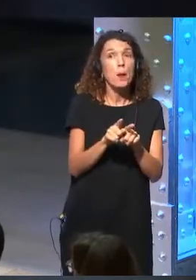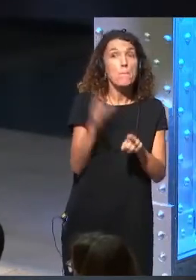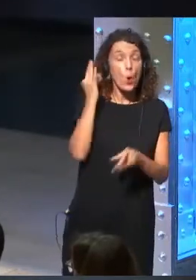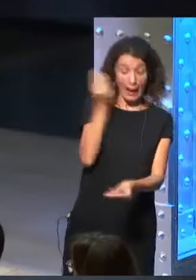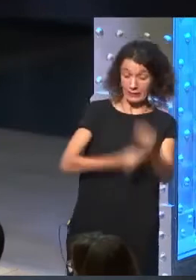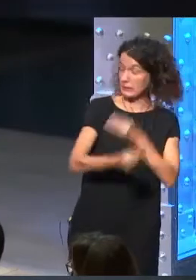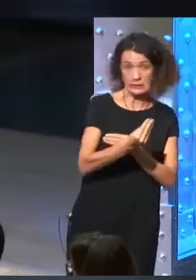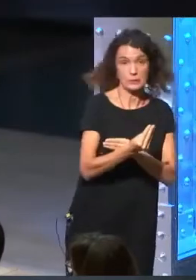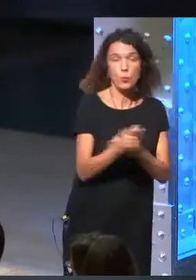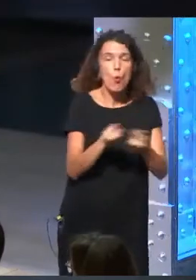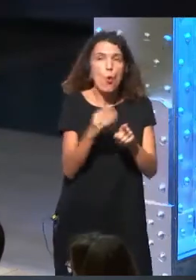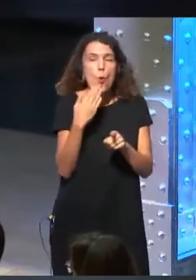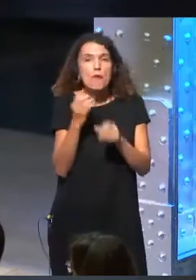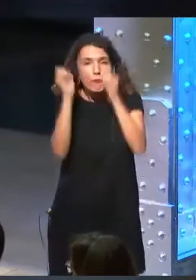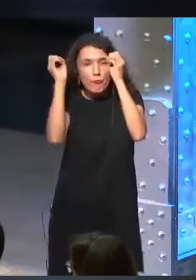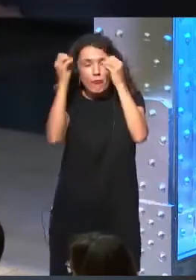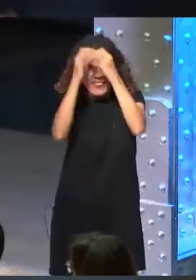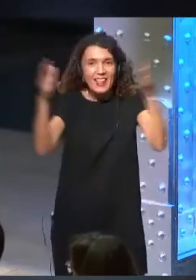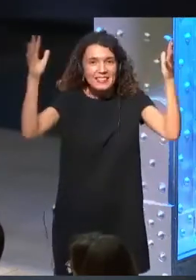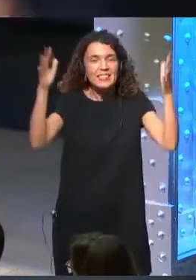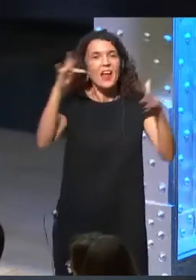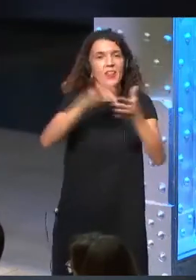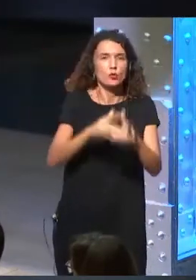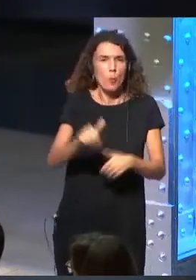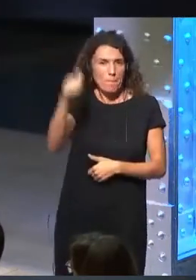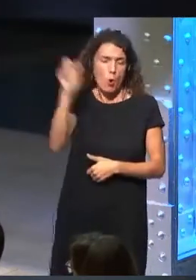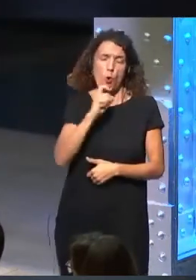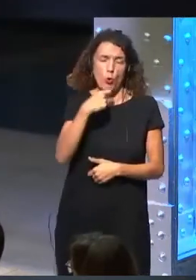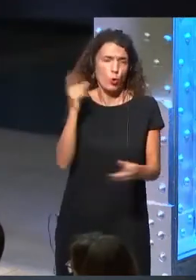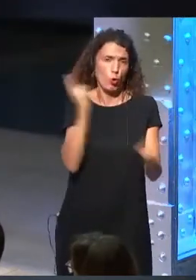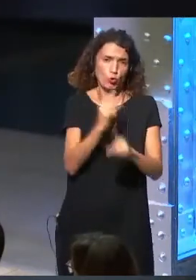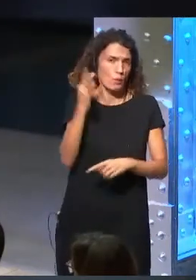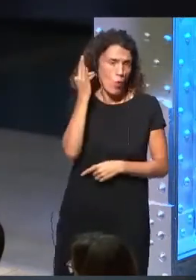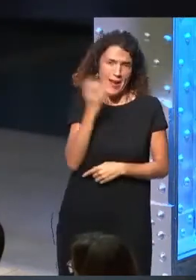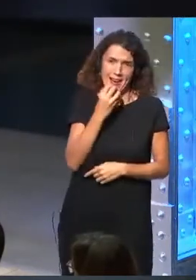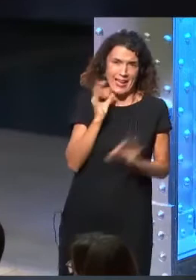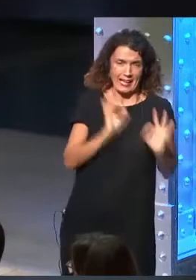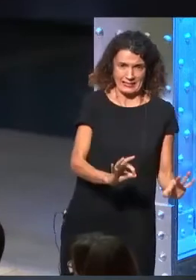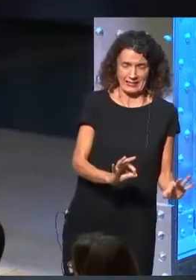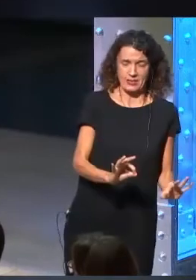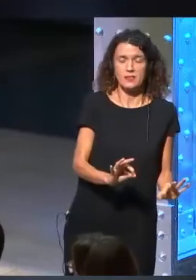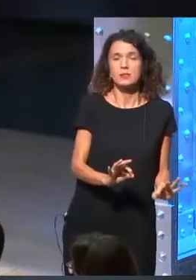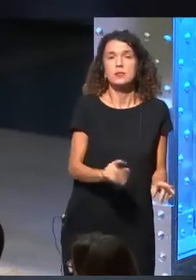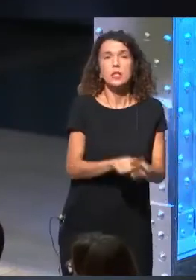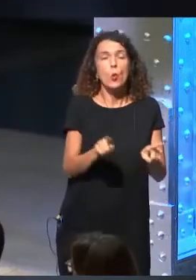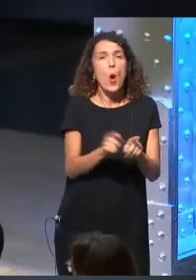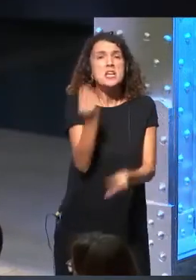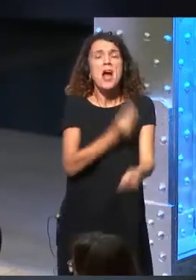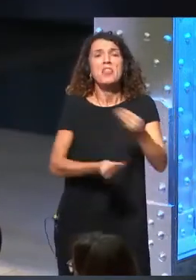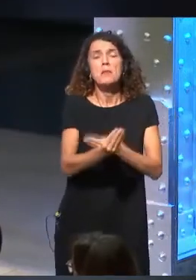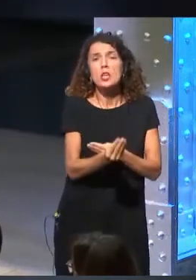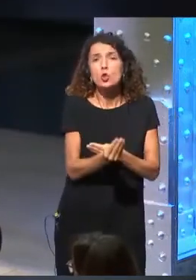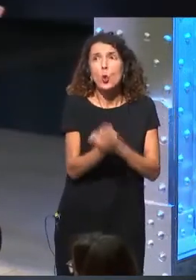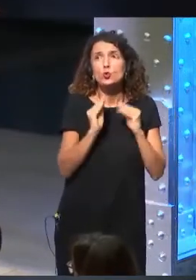wonderful fantasy of Greek misogyny that you could actually have childbirth without women. You could actually cut